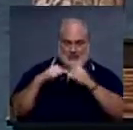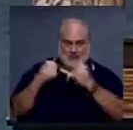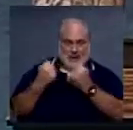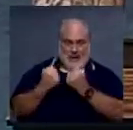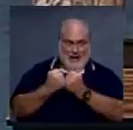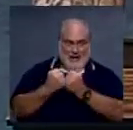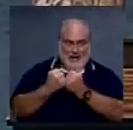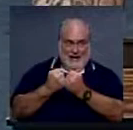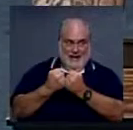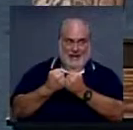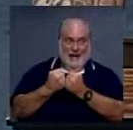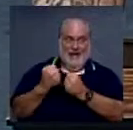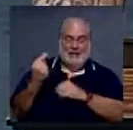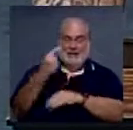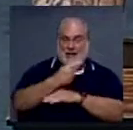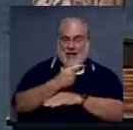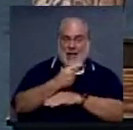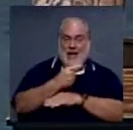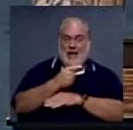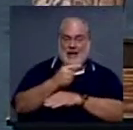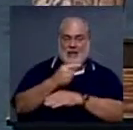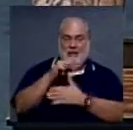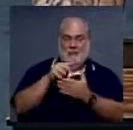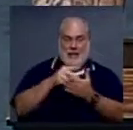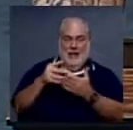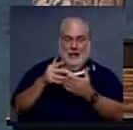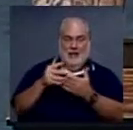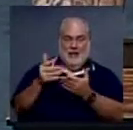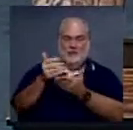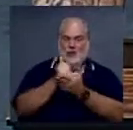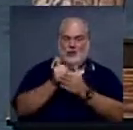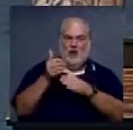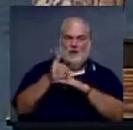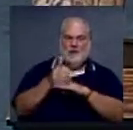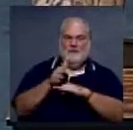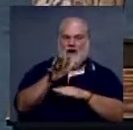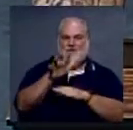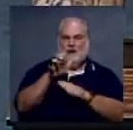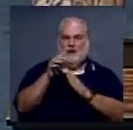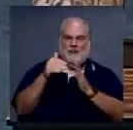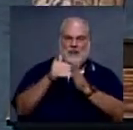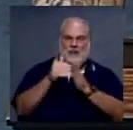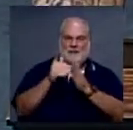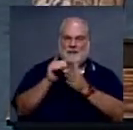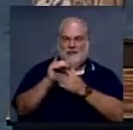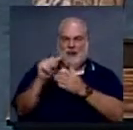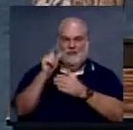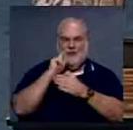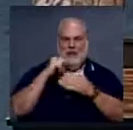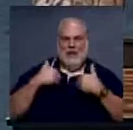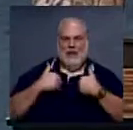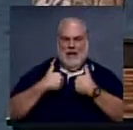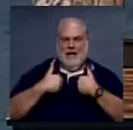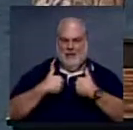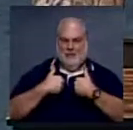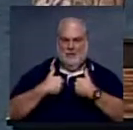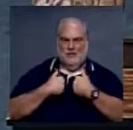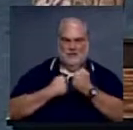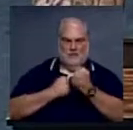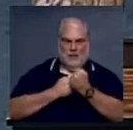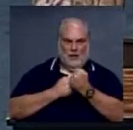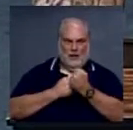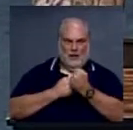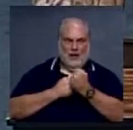Society Day Planner, which has raised over $500,000 for animal welfare in our community. I was also one of the founders